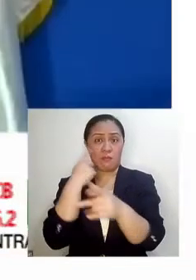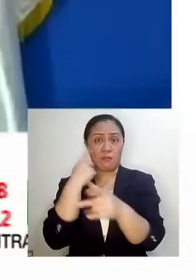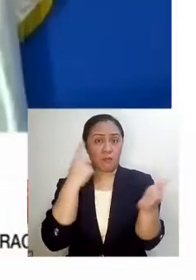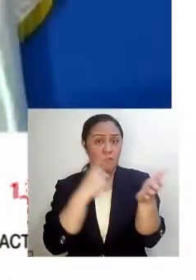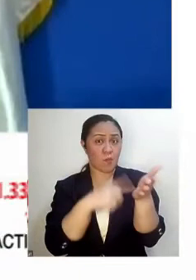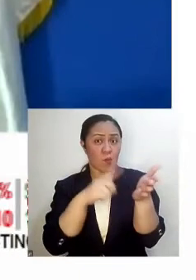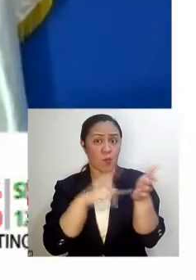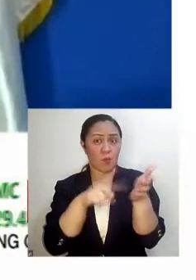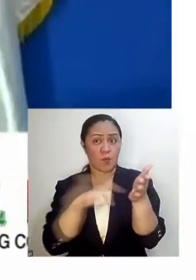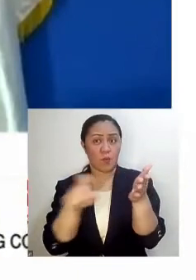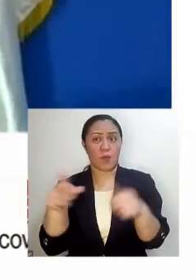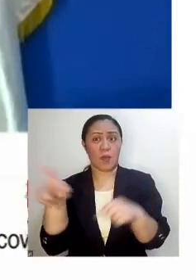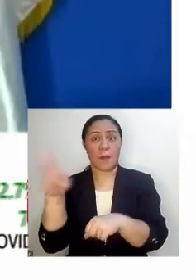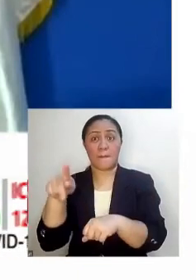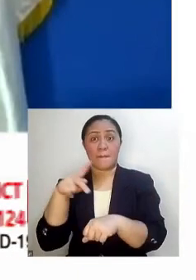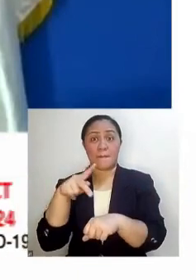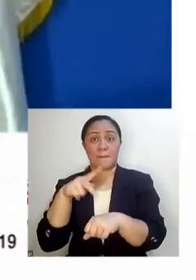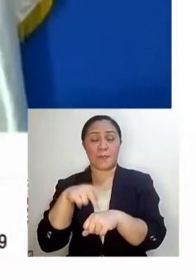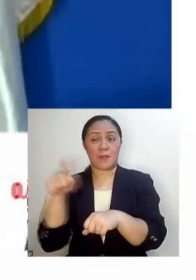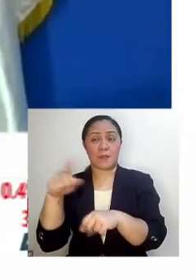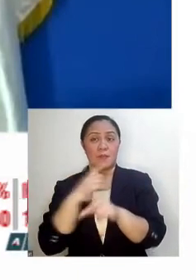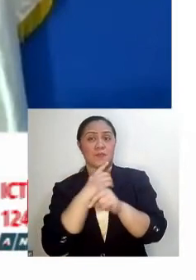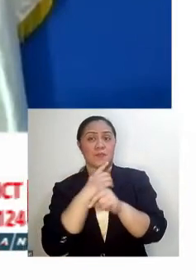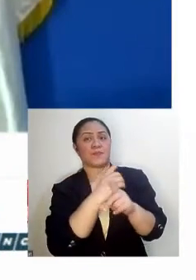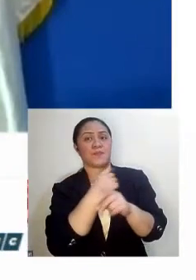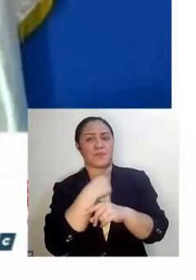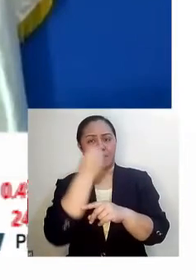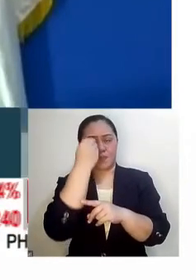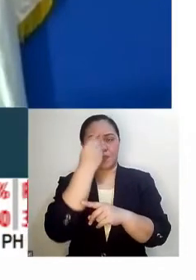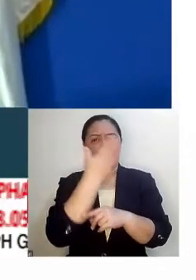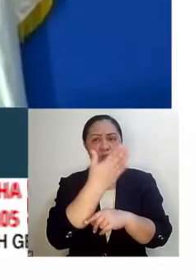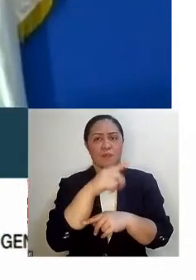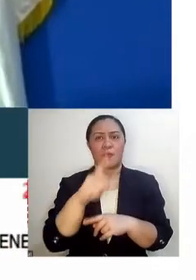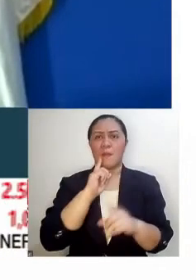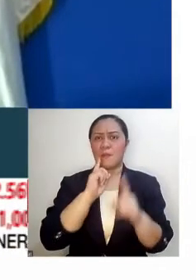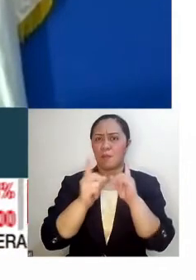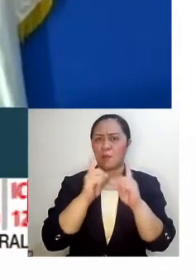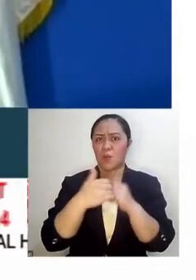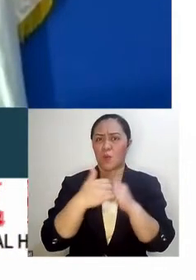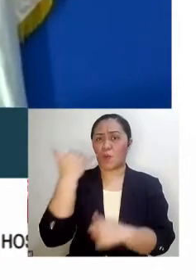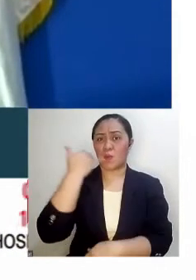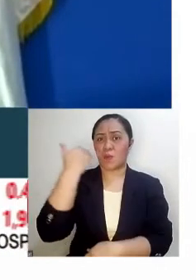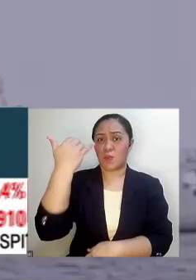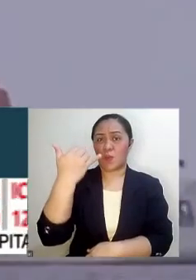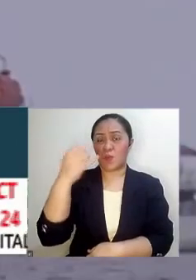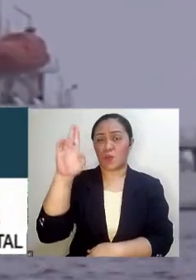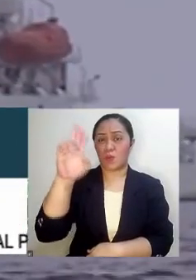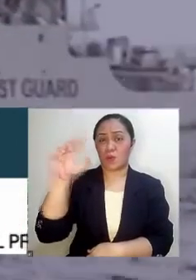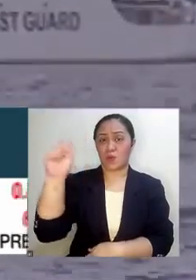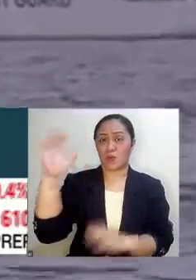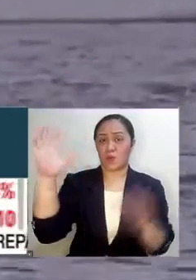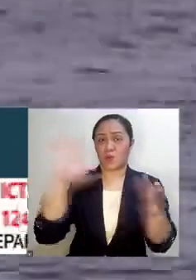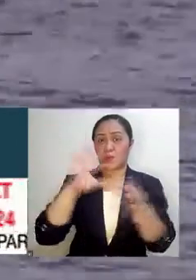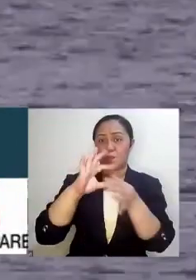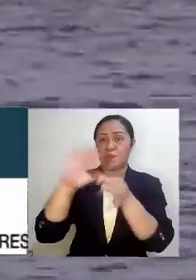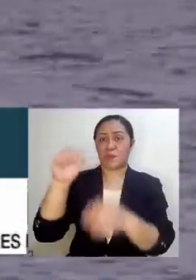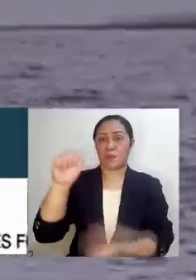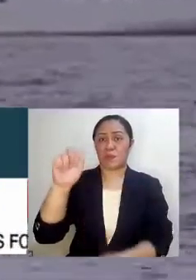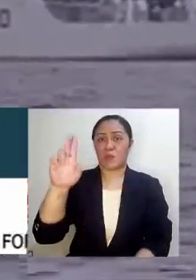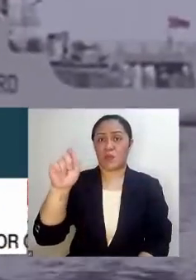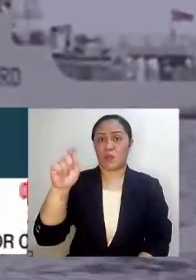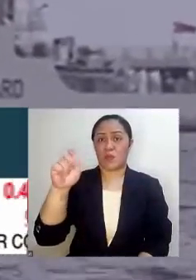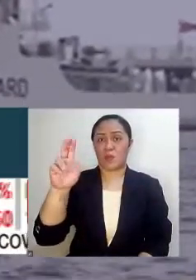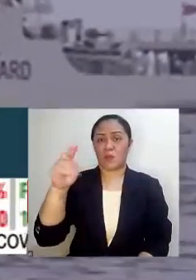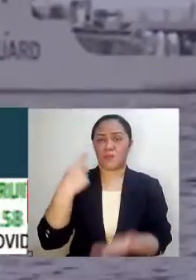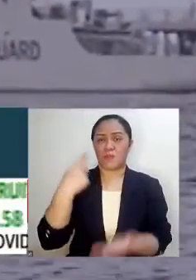Defense Secretary Delfin Lorenzana says he spoke on the phone with his U.S. counterpart Lloyd Austin to discuss bilateral